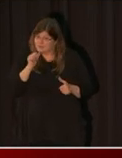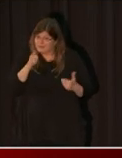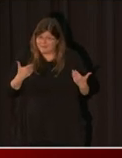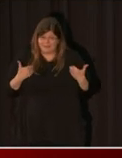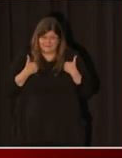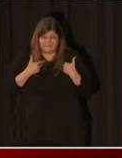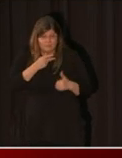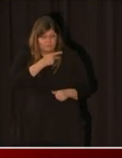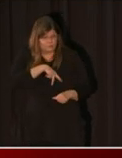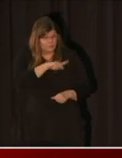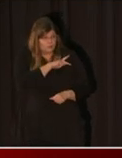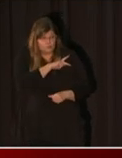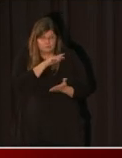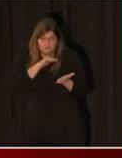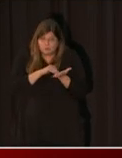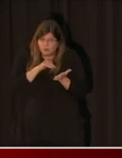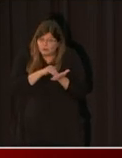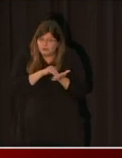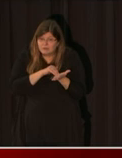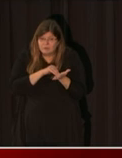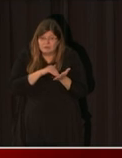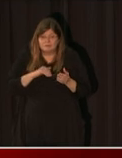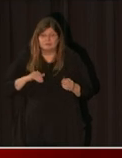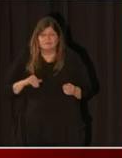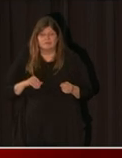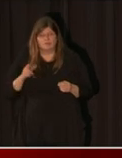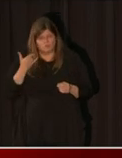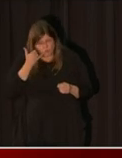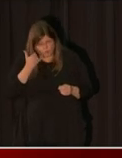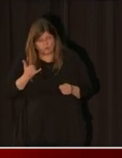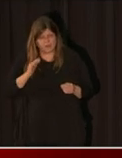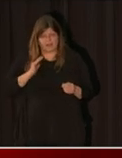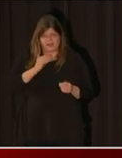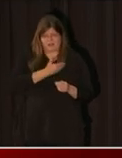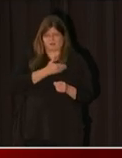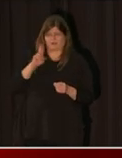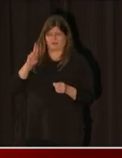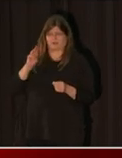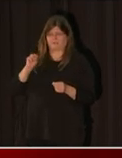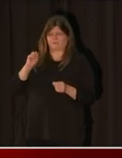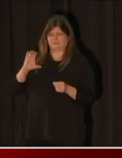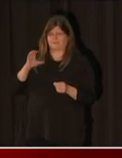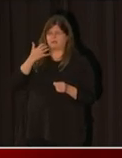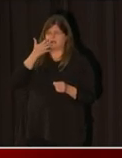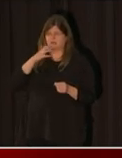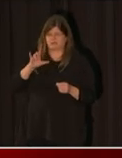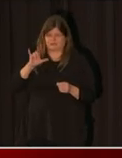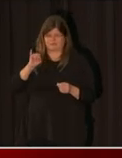medical provider, medical home, you can call our UMC hotline at